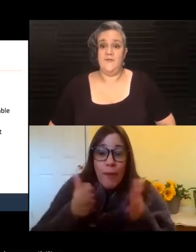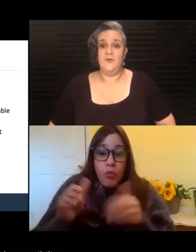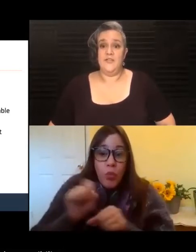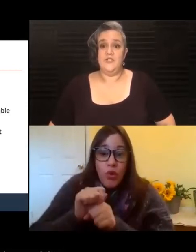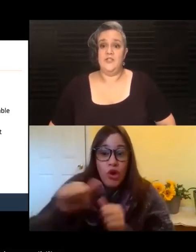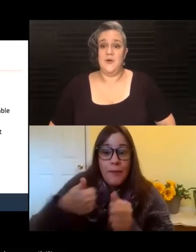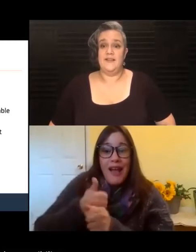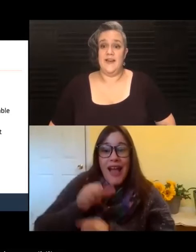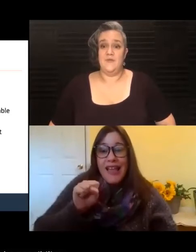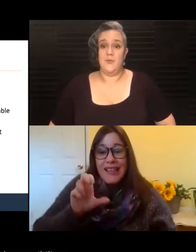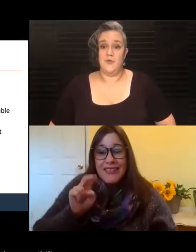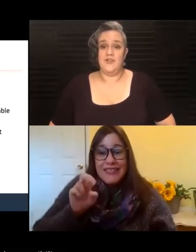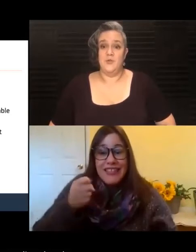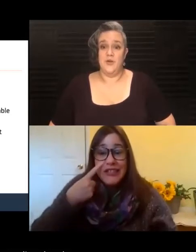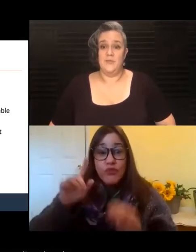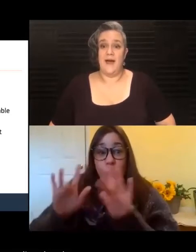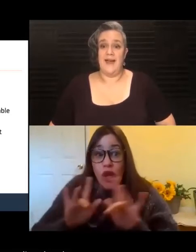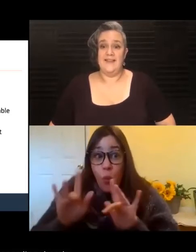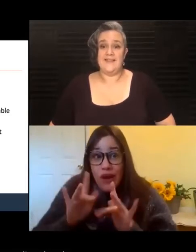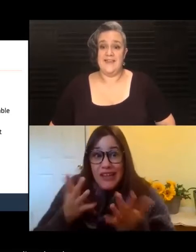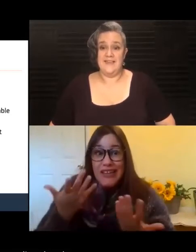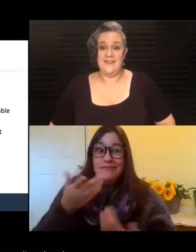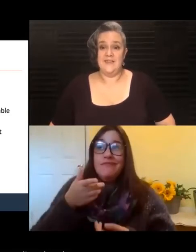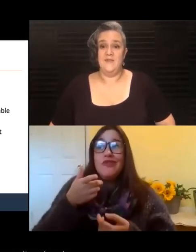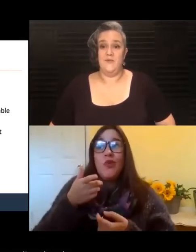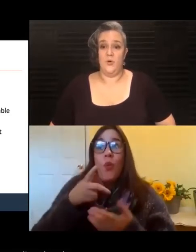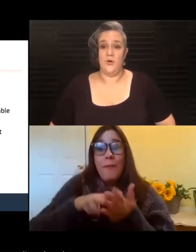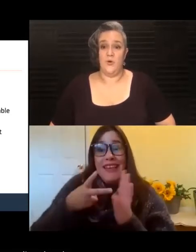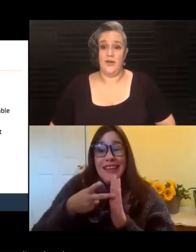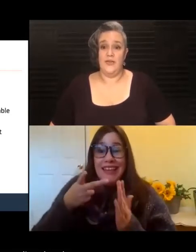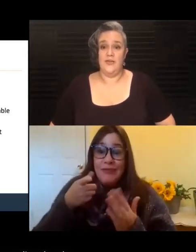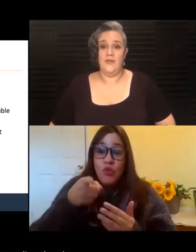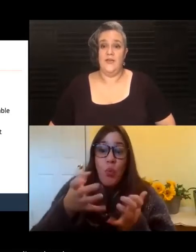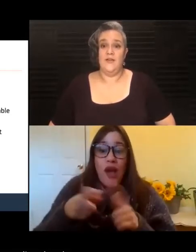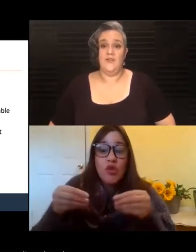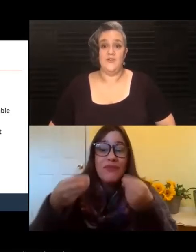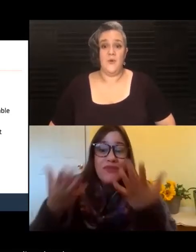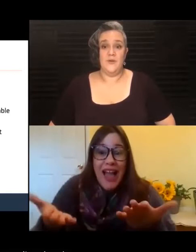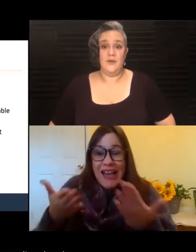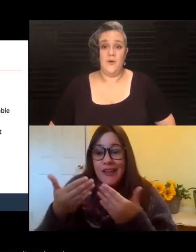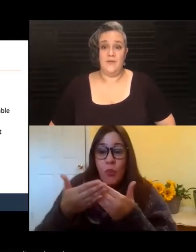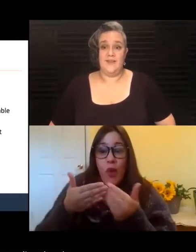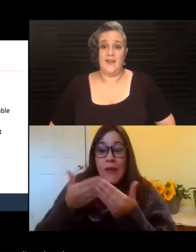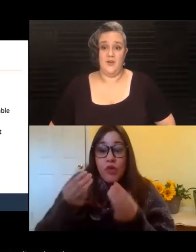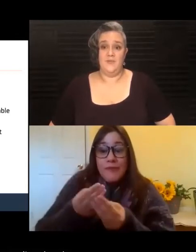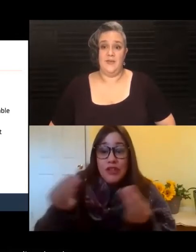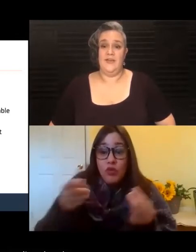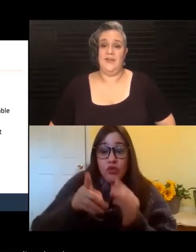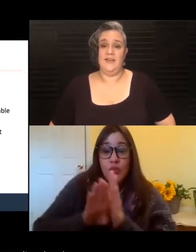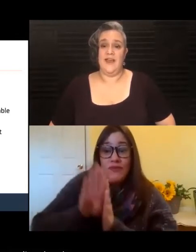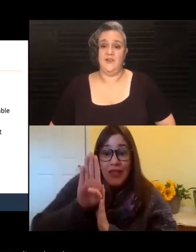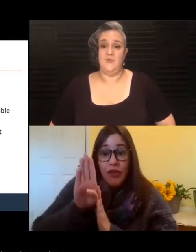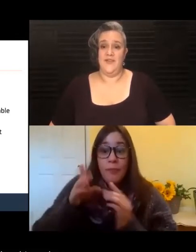that if you need to do a lot of preparation work behind the scenes for recording, there's going to be quite a bit that could